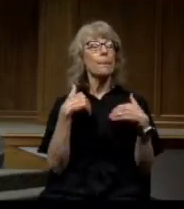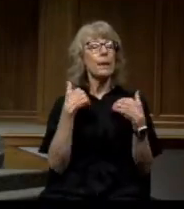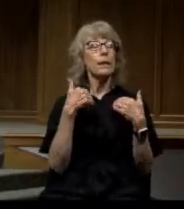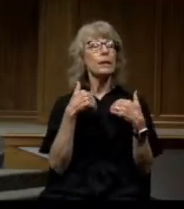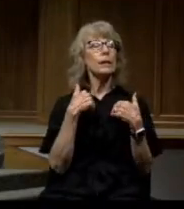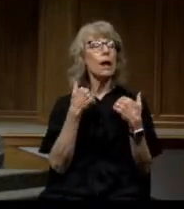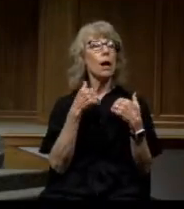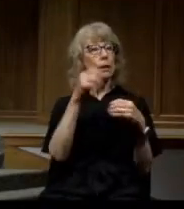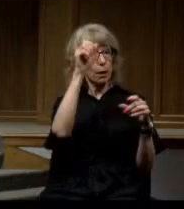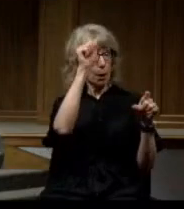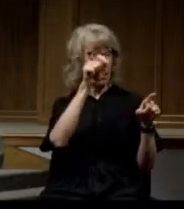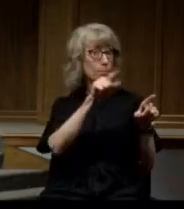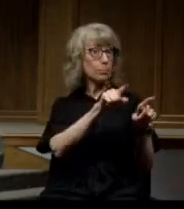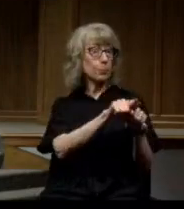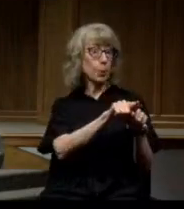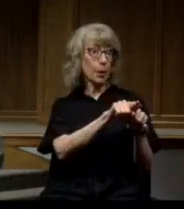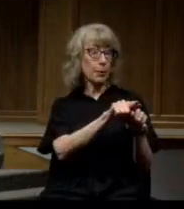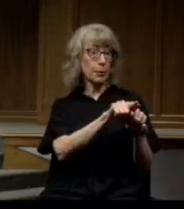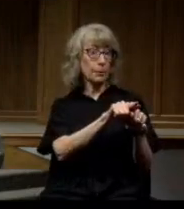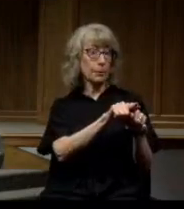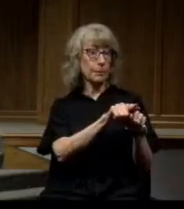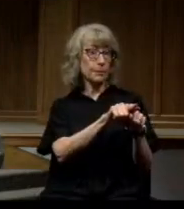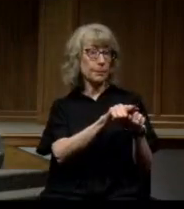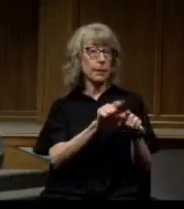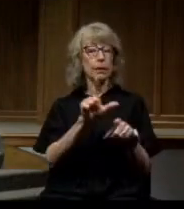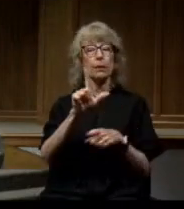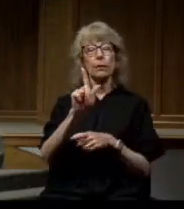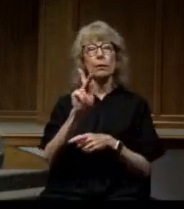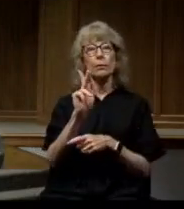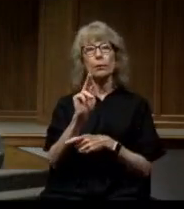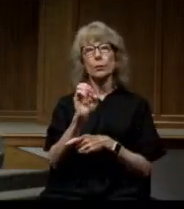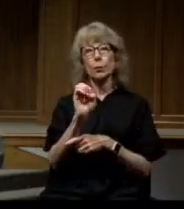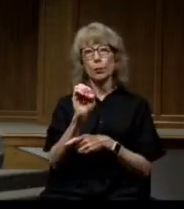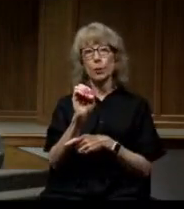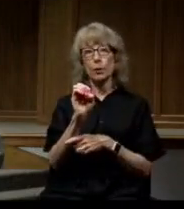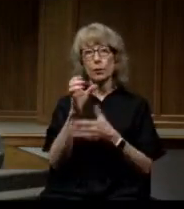passion, lust, disordered loves.